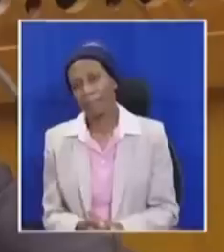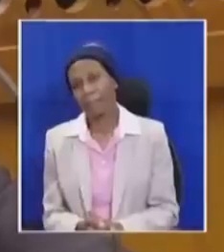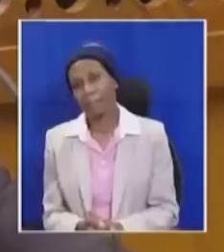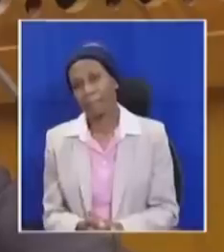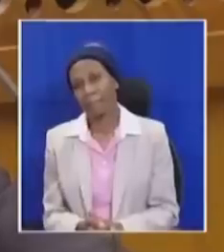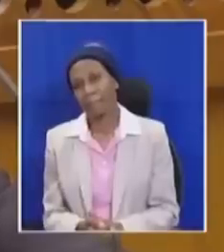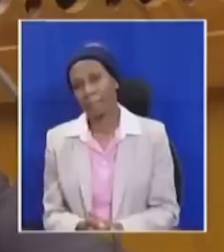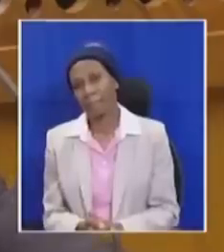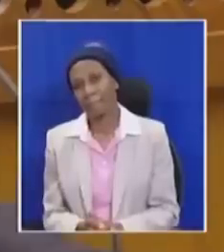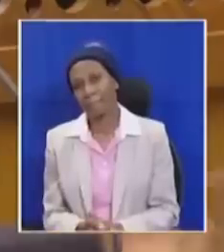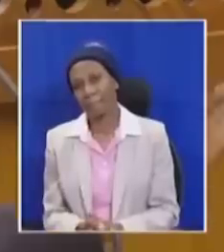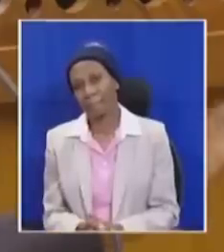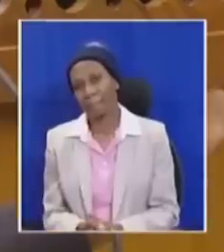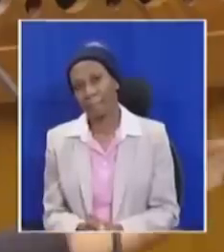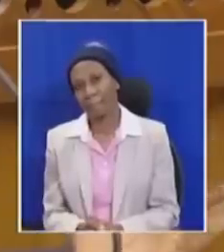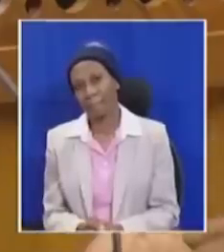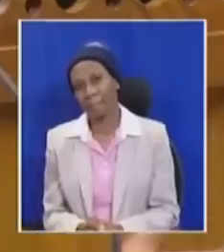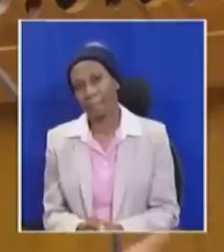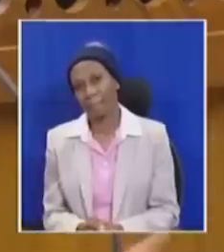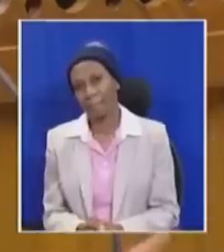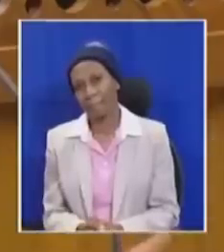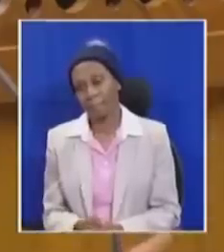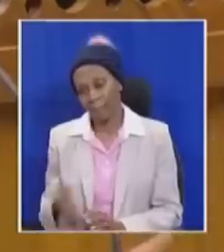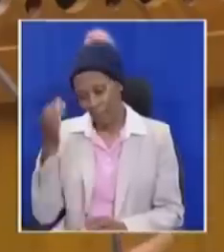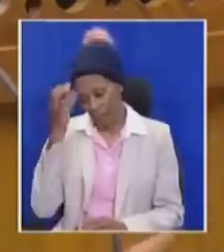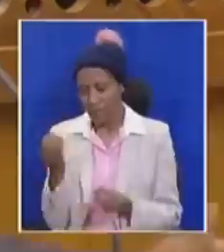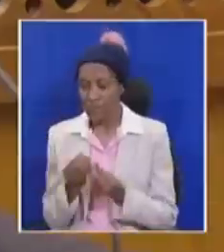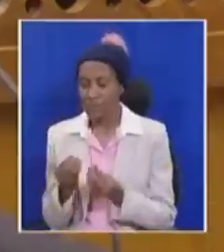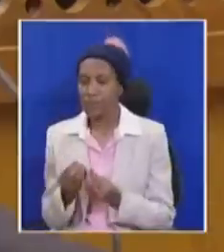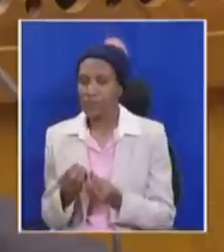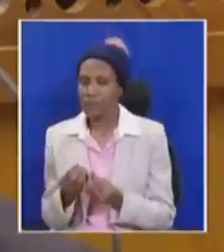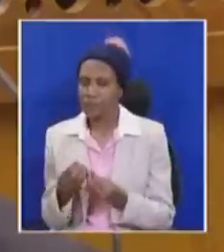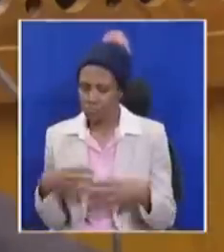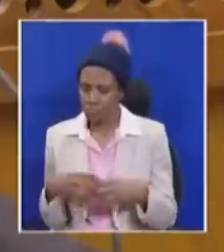government had to really do something in the interest of the people.